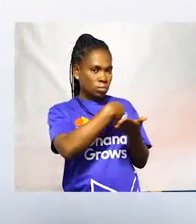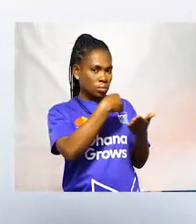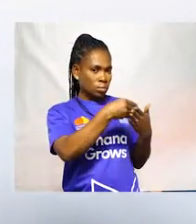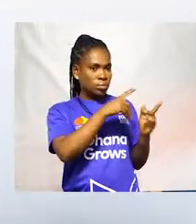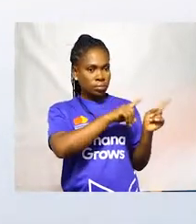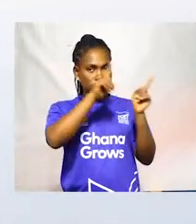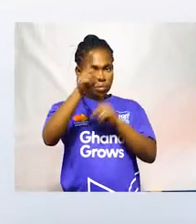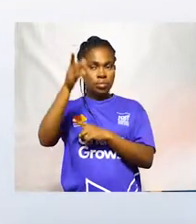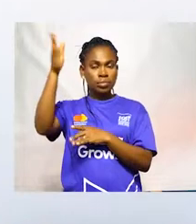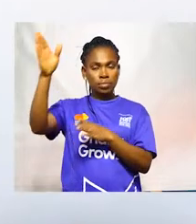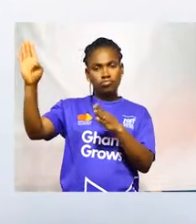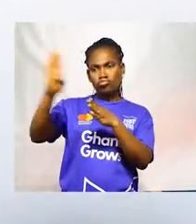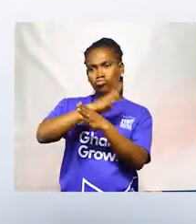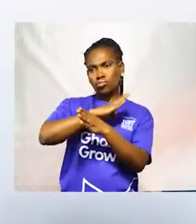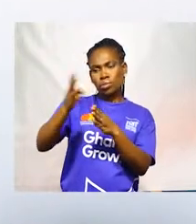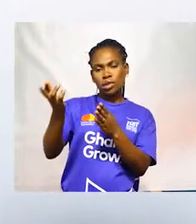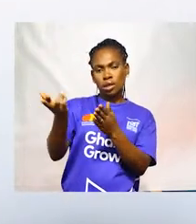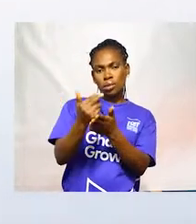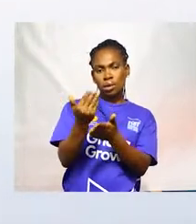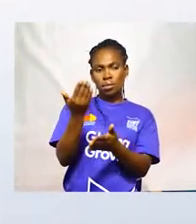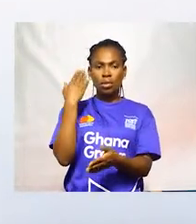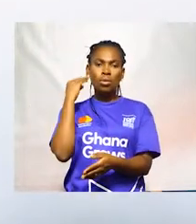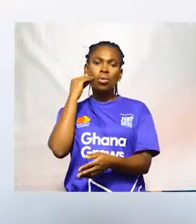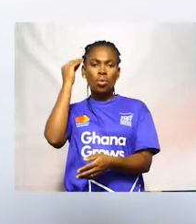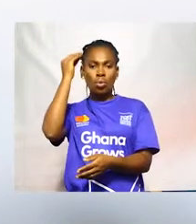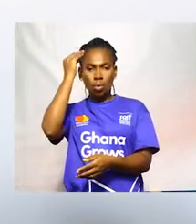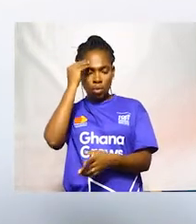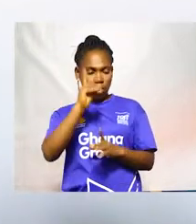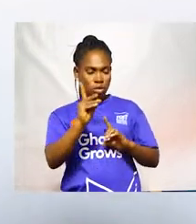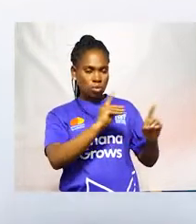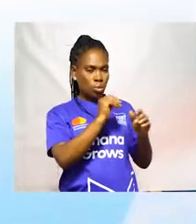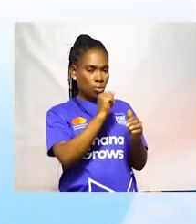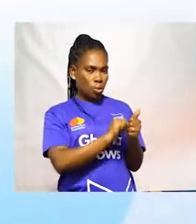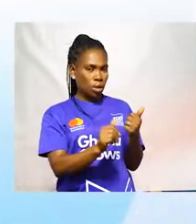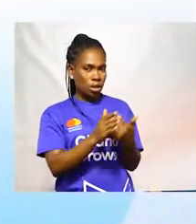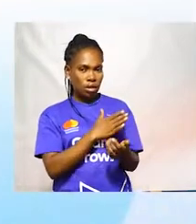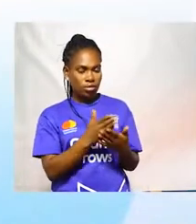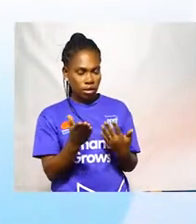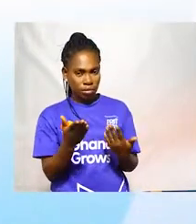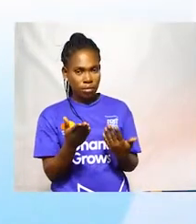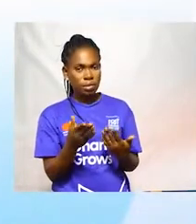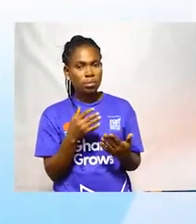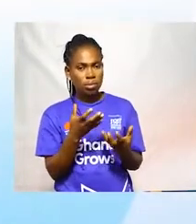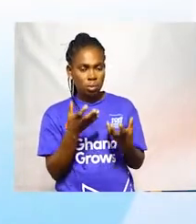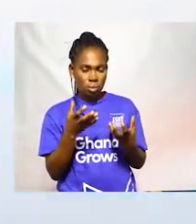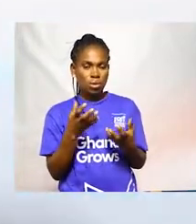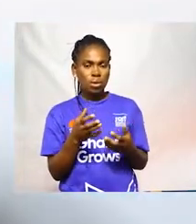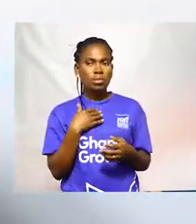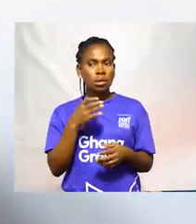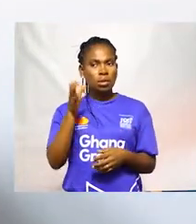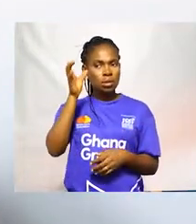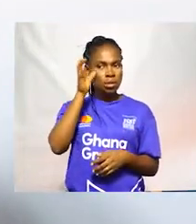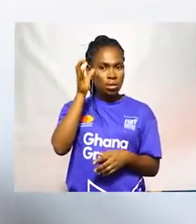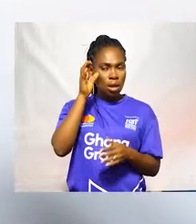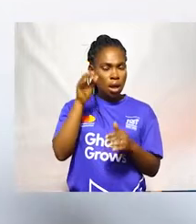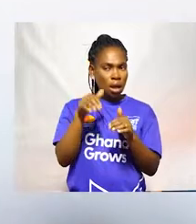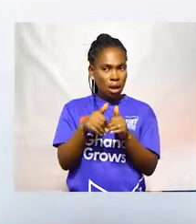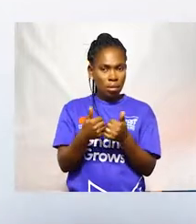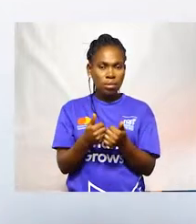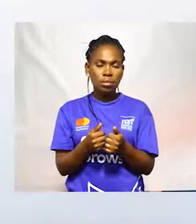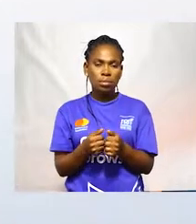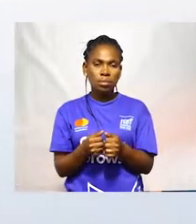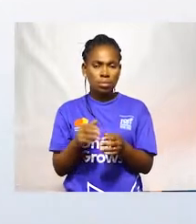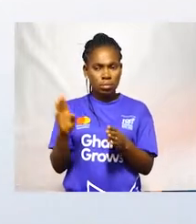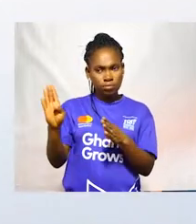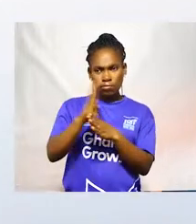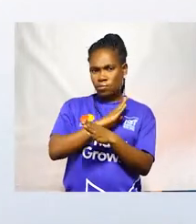business, and then come back home and then do what I have to do. Because I saw where China was going. What did you see?